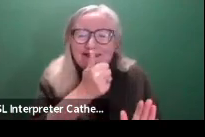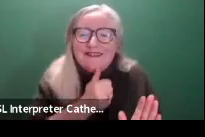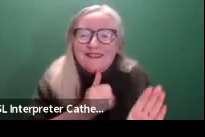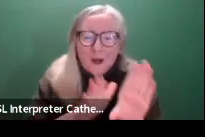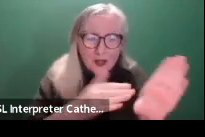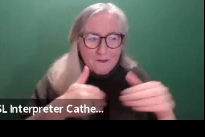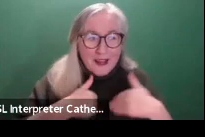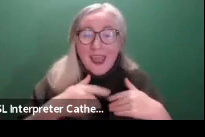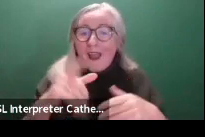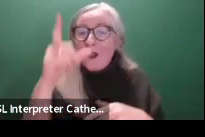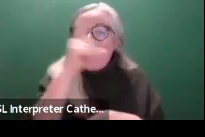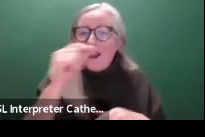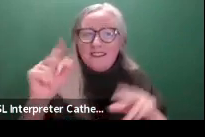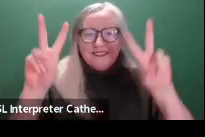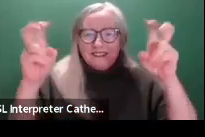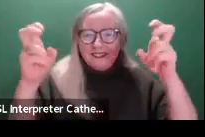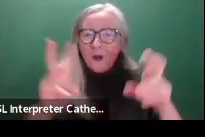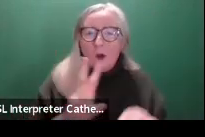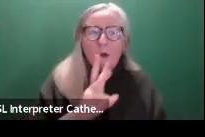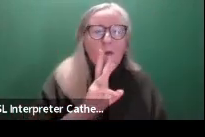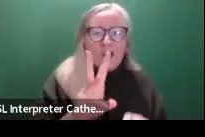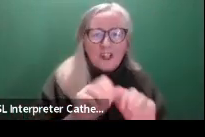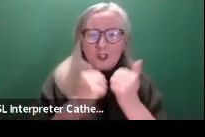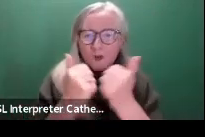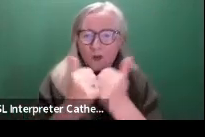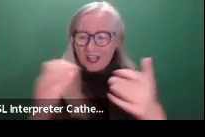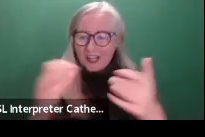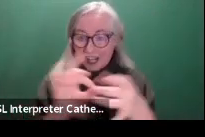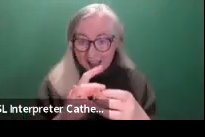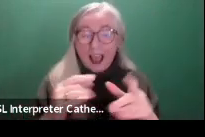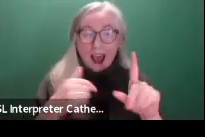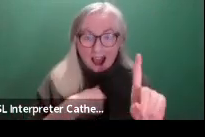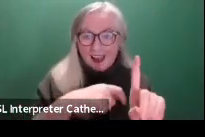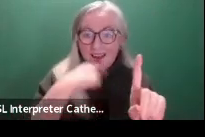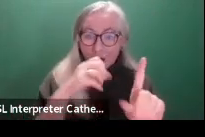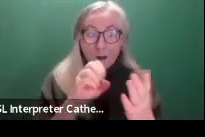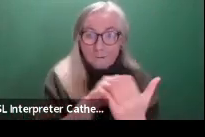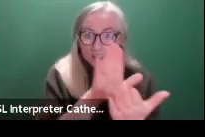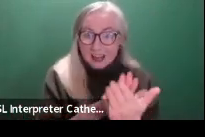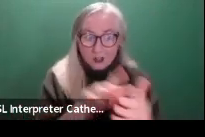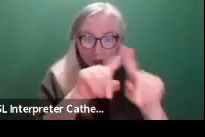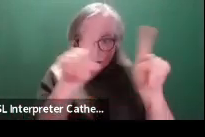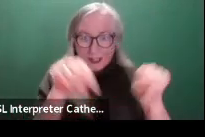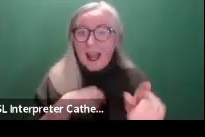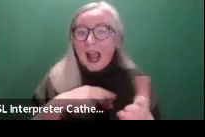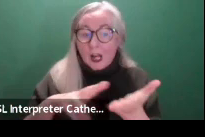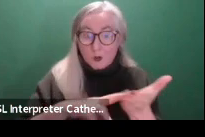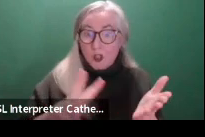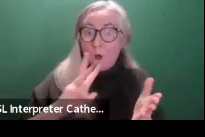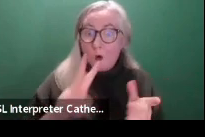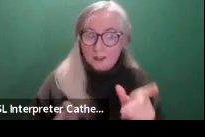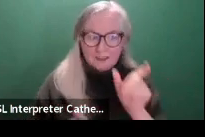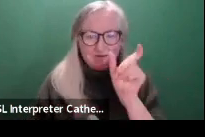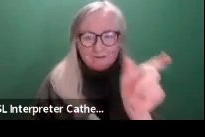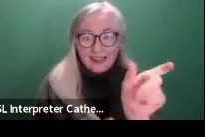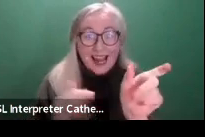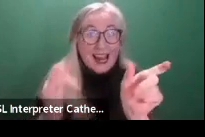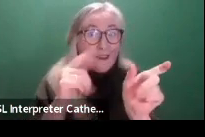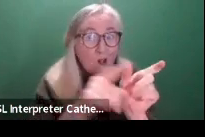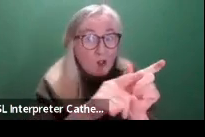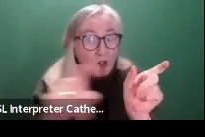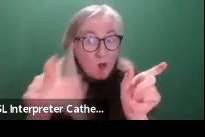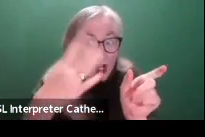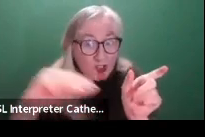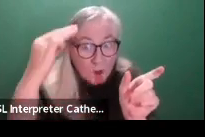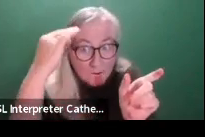word association. So when I say, and I'll also put on screen these words, if you don't mind, if you'd like